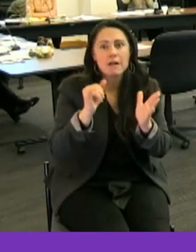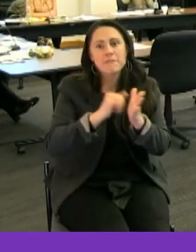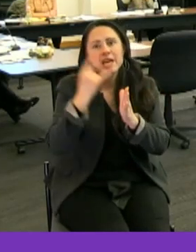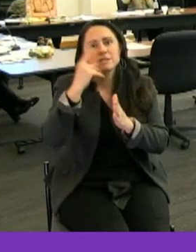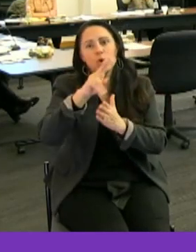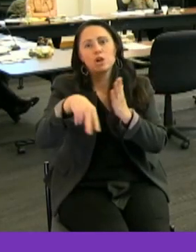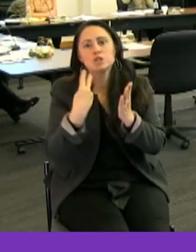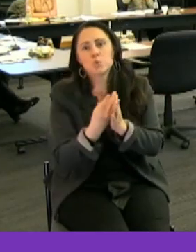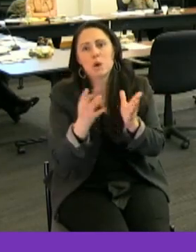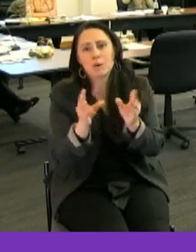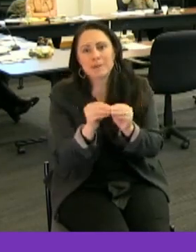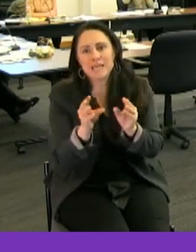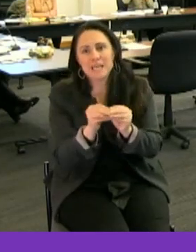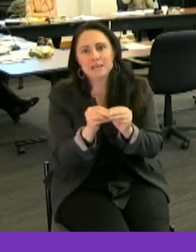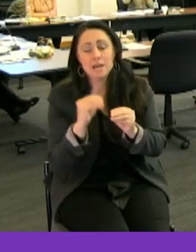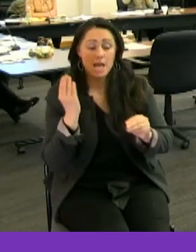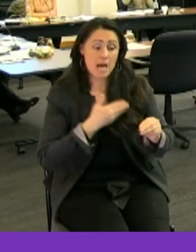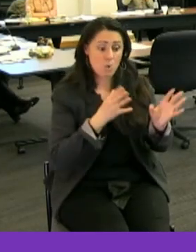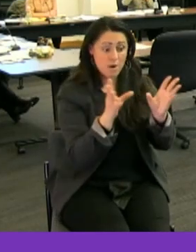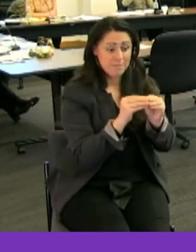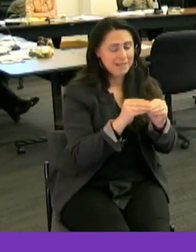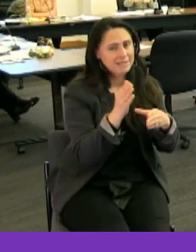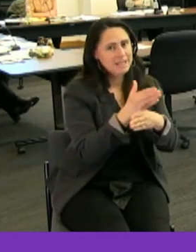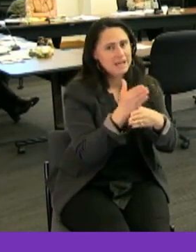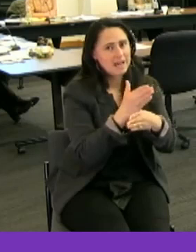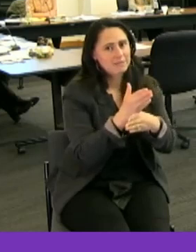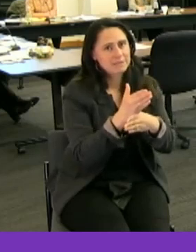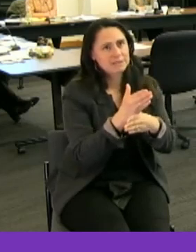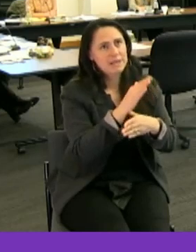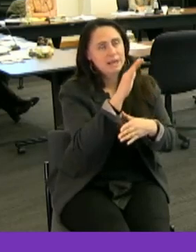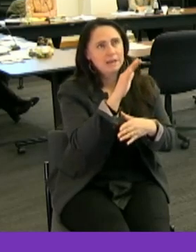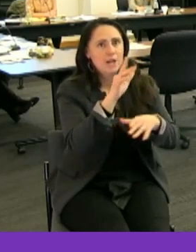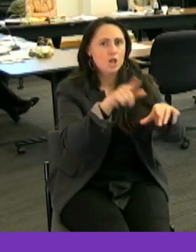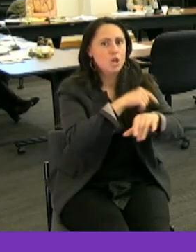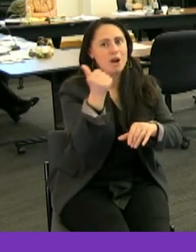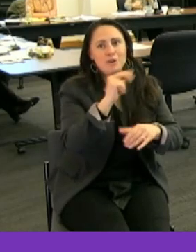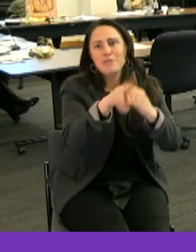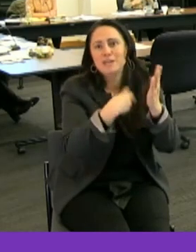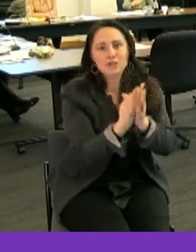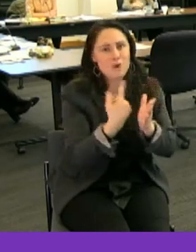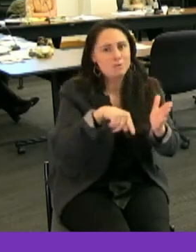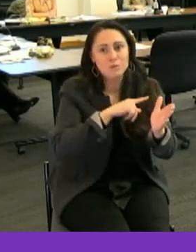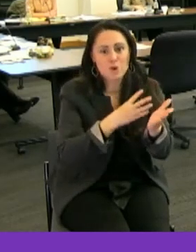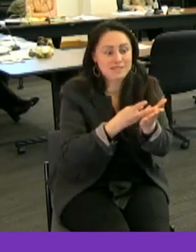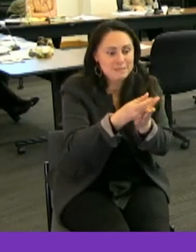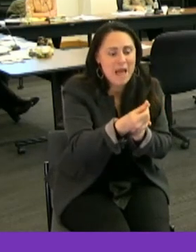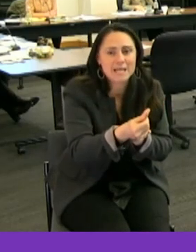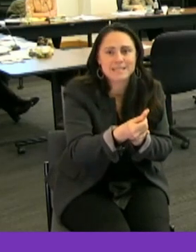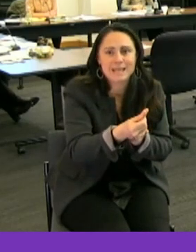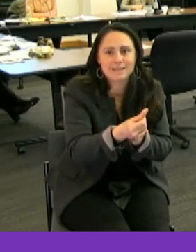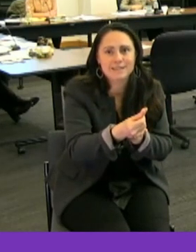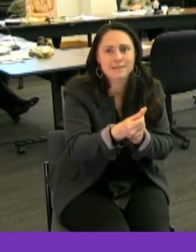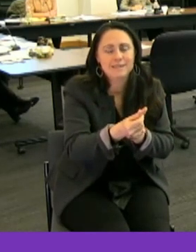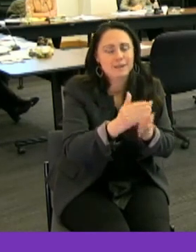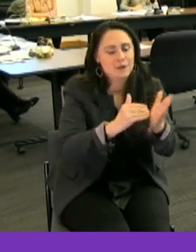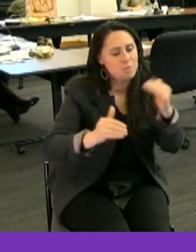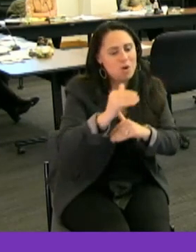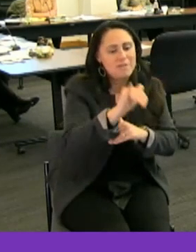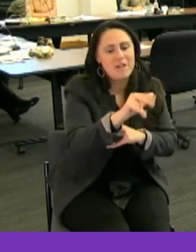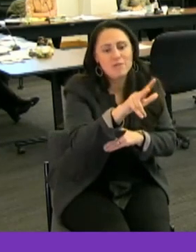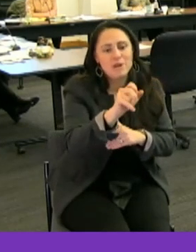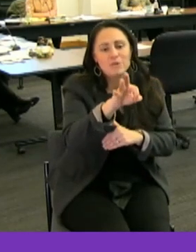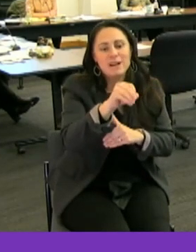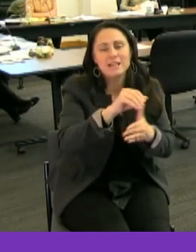for a 2-hour meeting. Our meetings on average are running longer than 2 hours, so we are spending currently more than